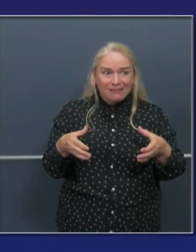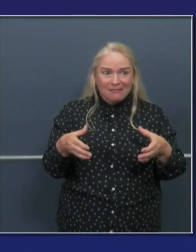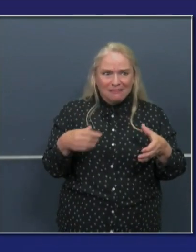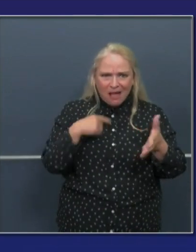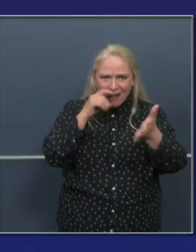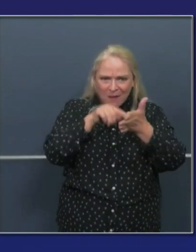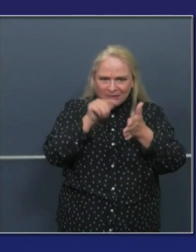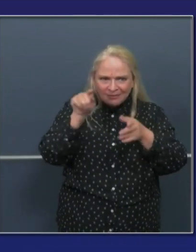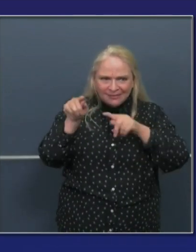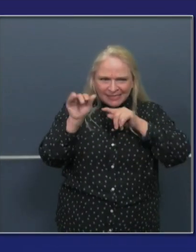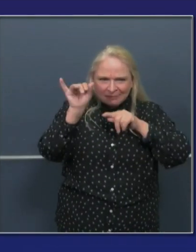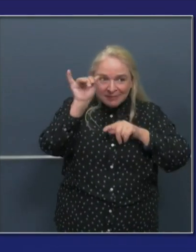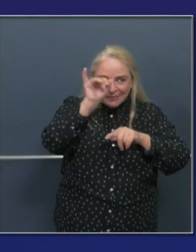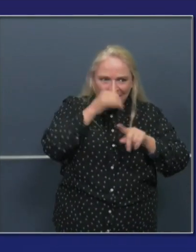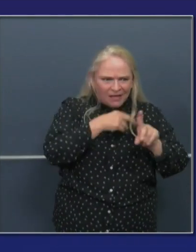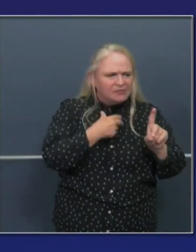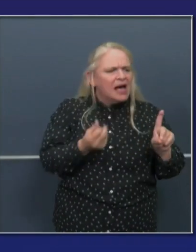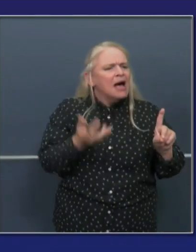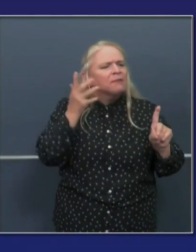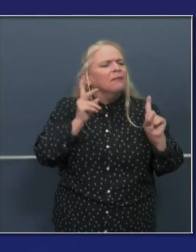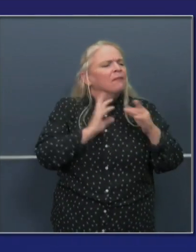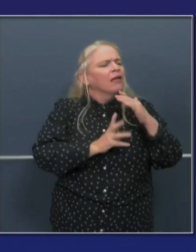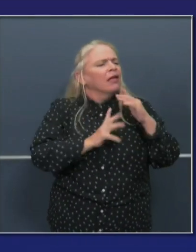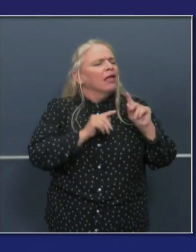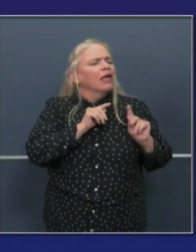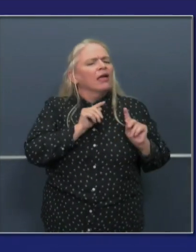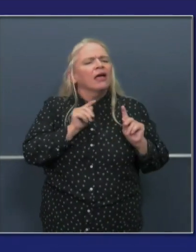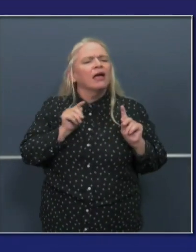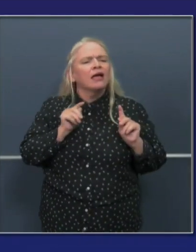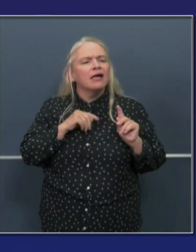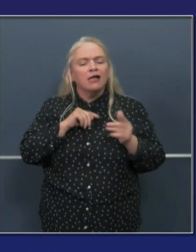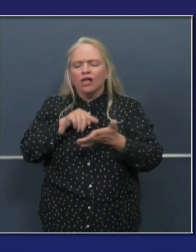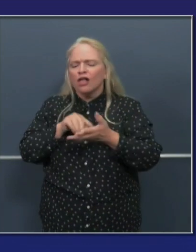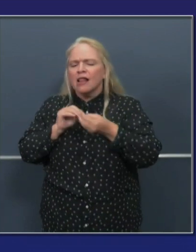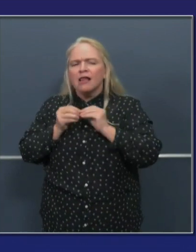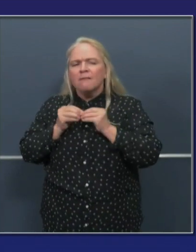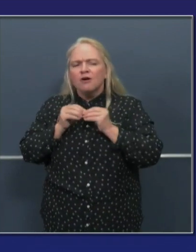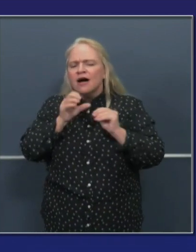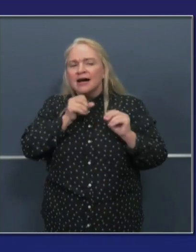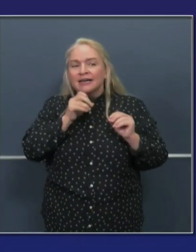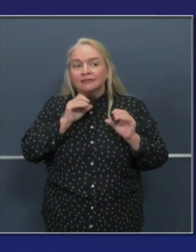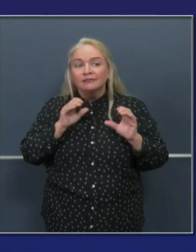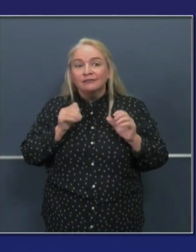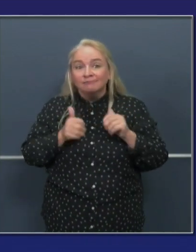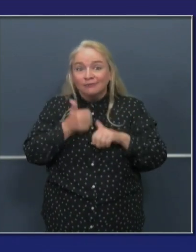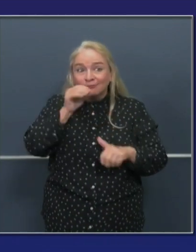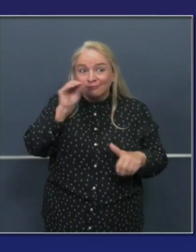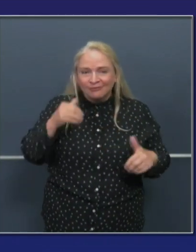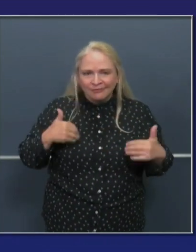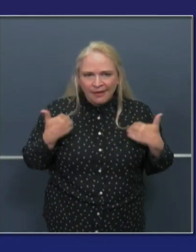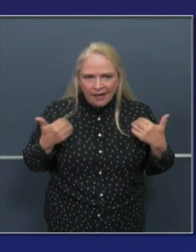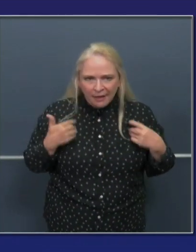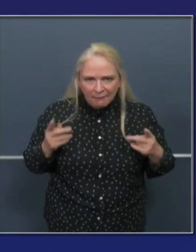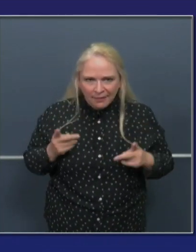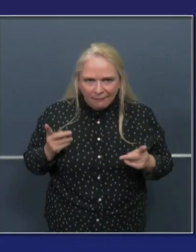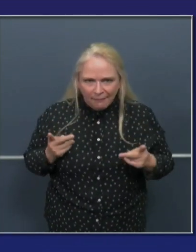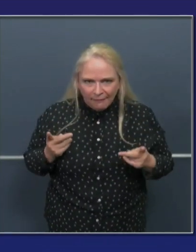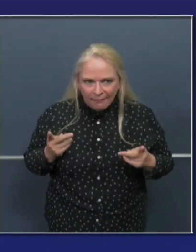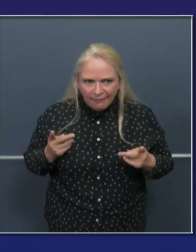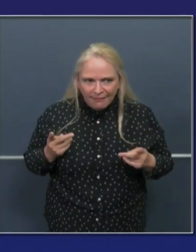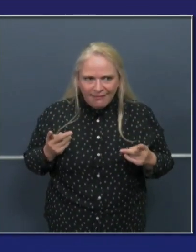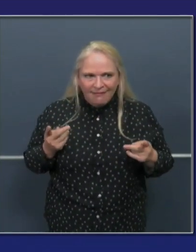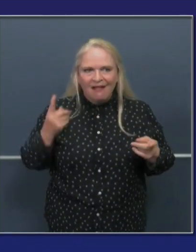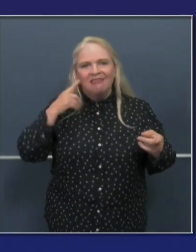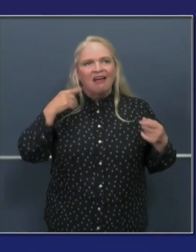younger patients, but we're also mindful that it's not just the young invincibles. It's not just those that are increasing